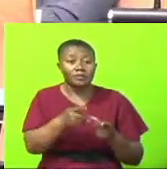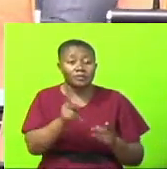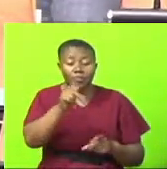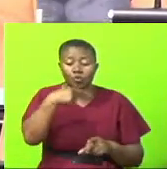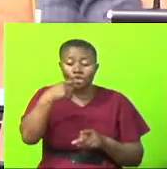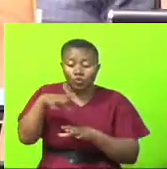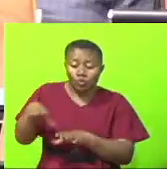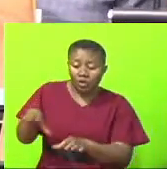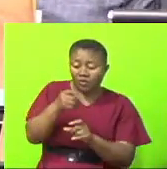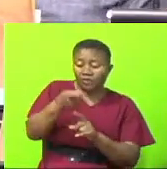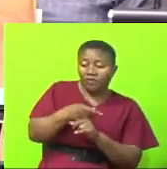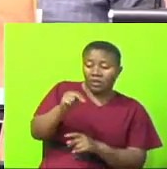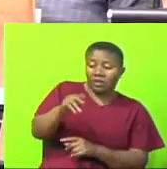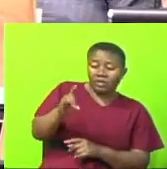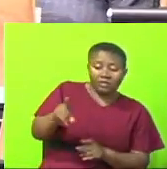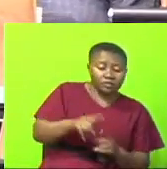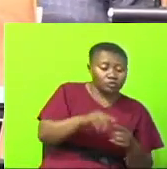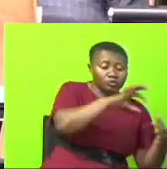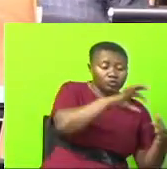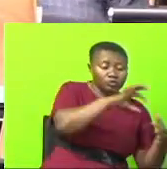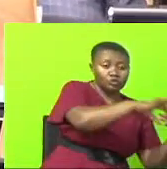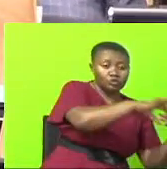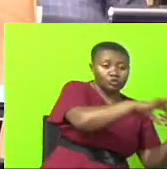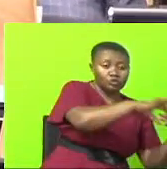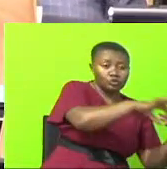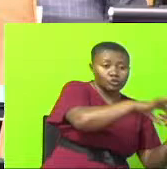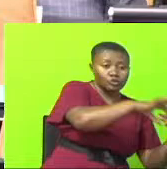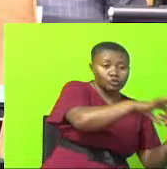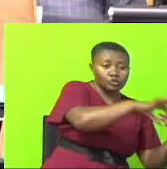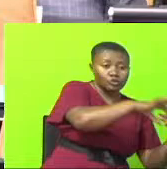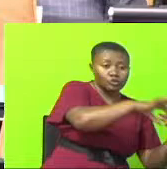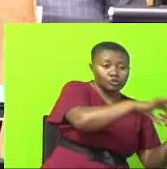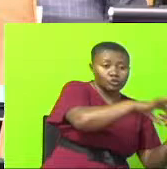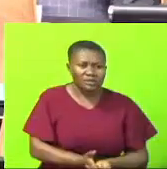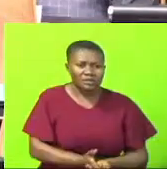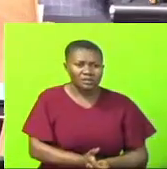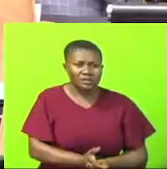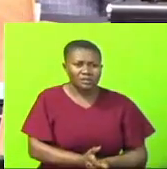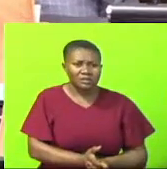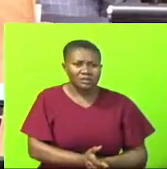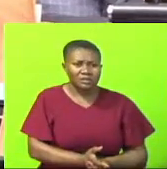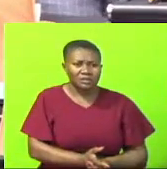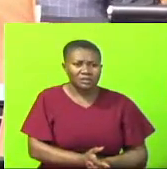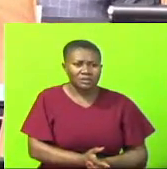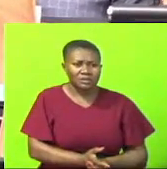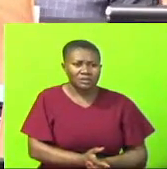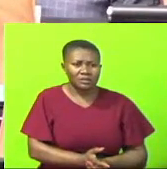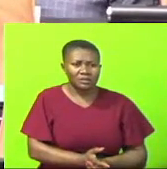we will invite them to that meeting? No. You will not invite them to that meeting.